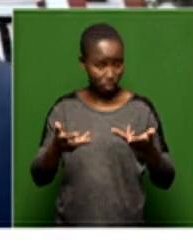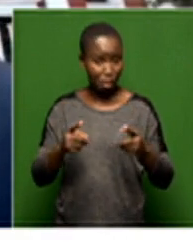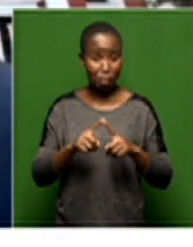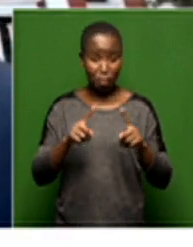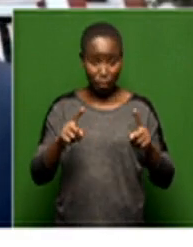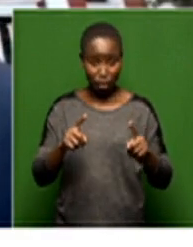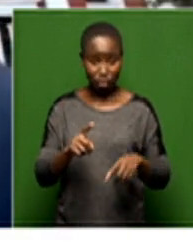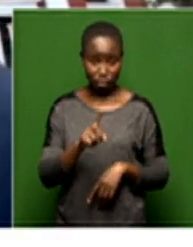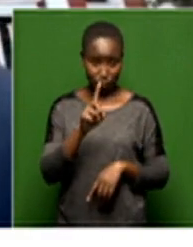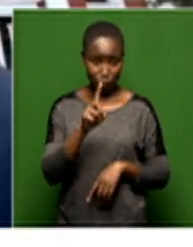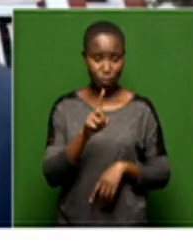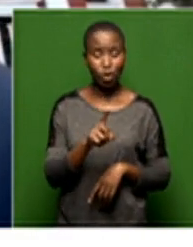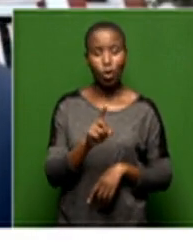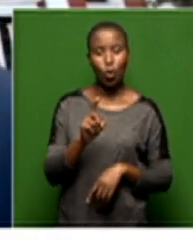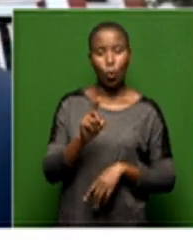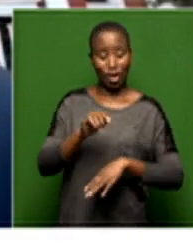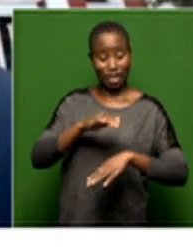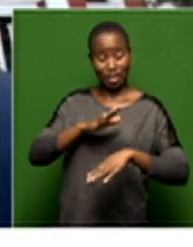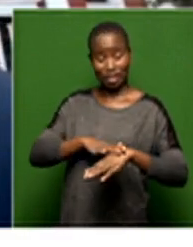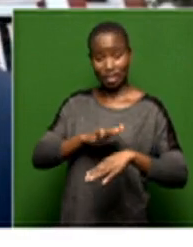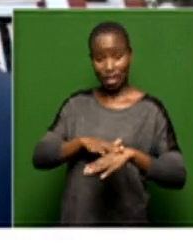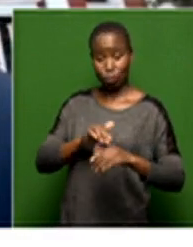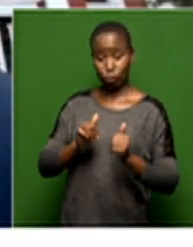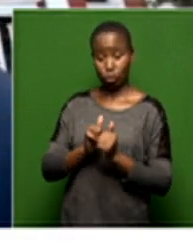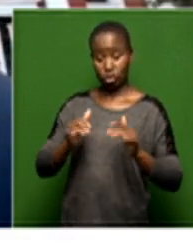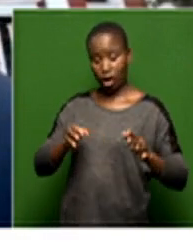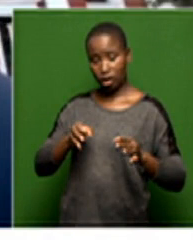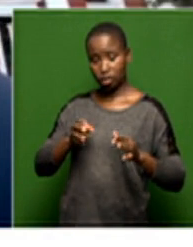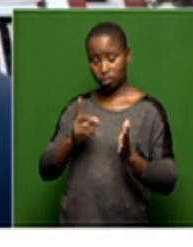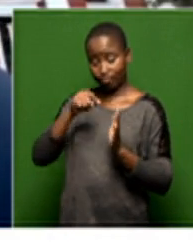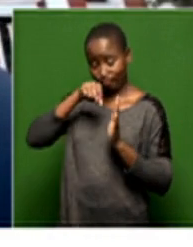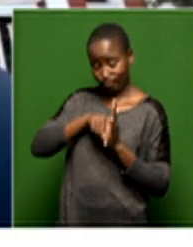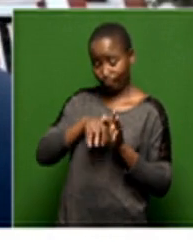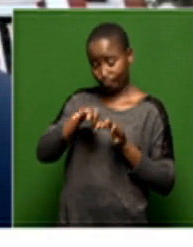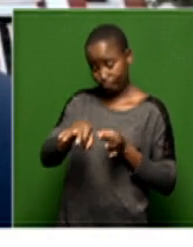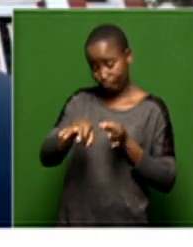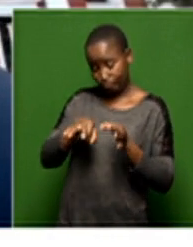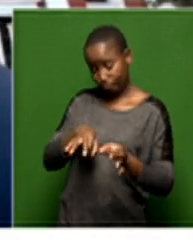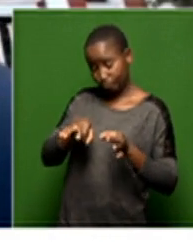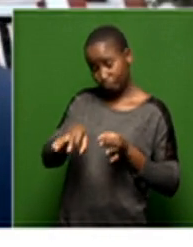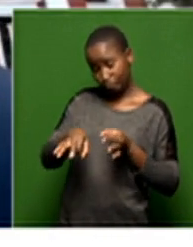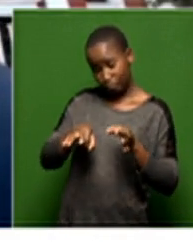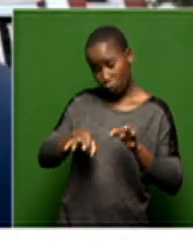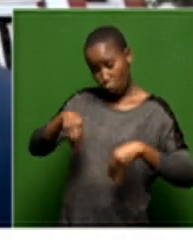moment you highlight corruption generally in our country, you see, we have stain off.